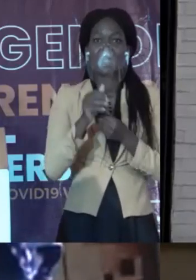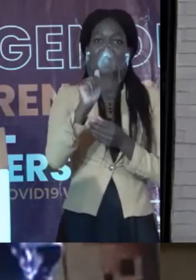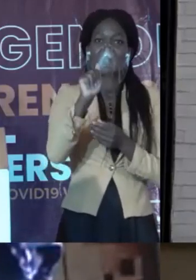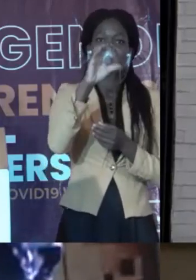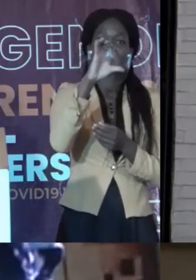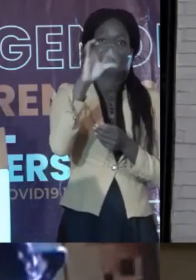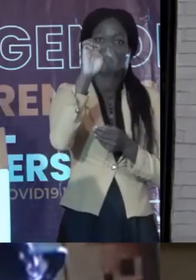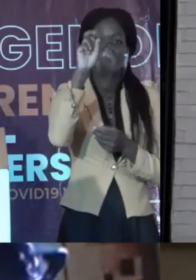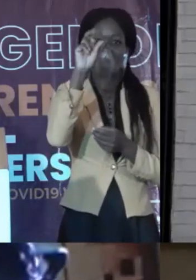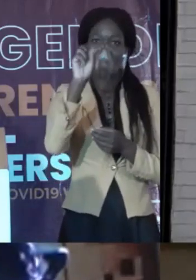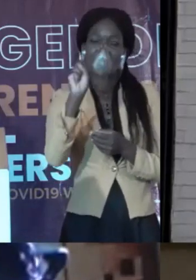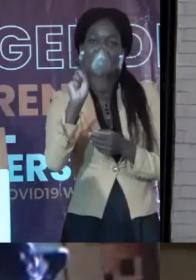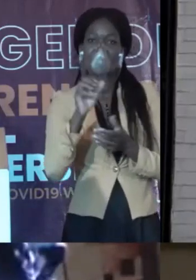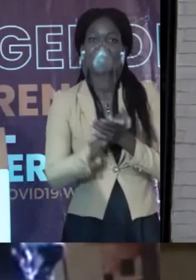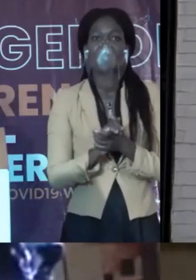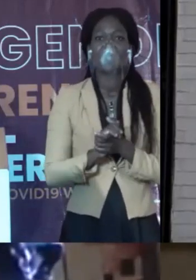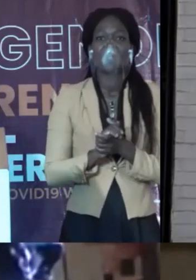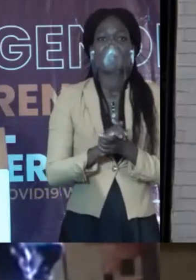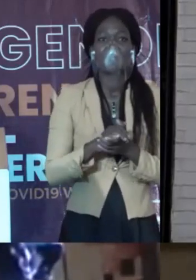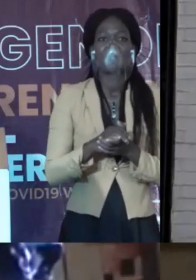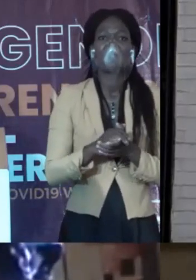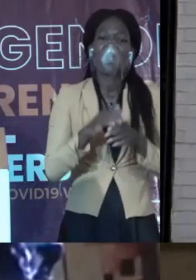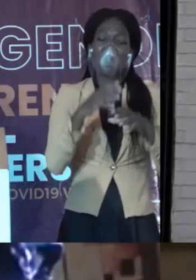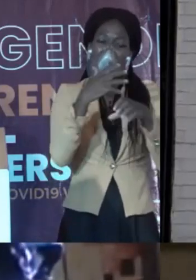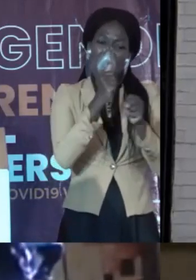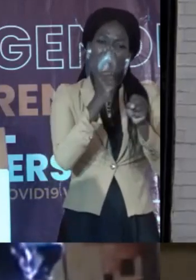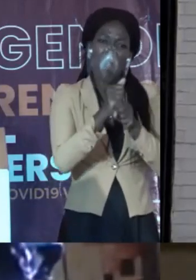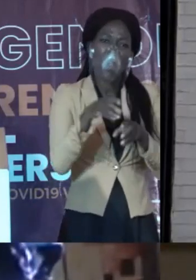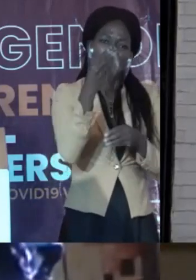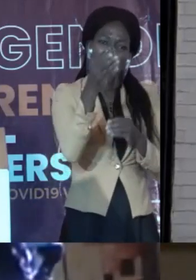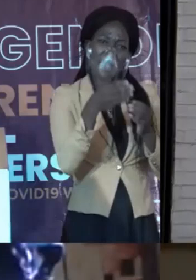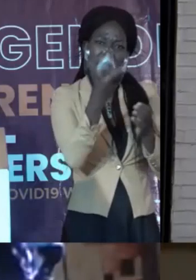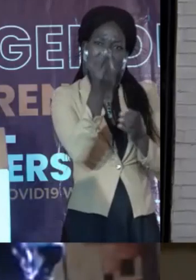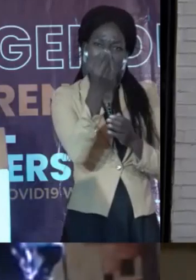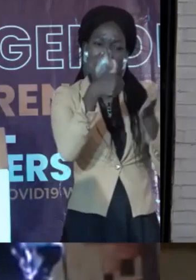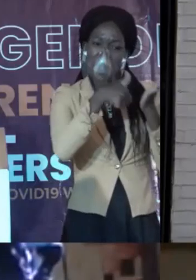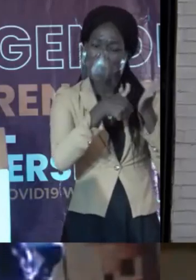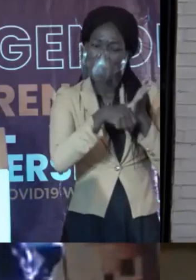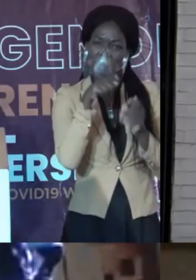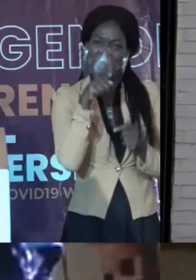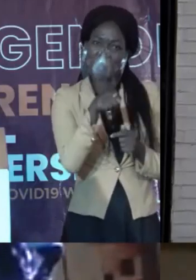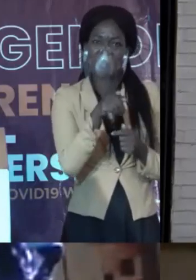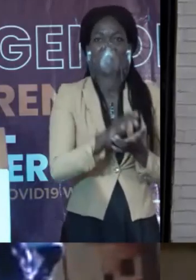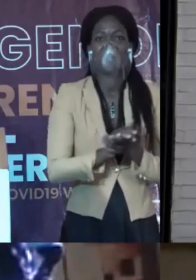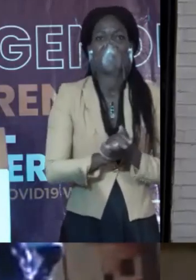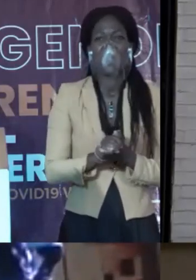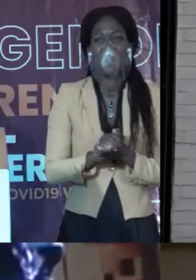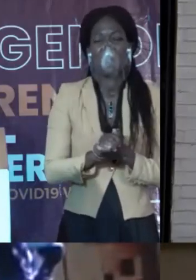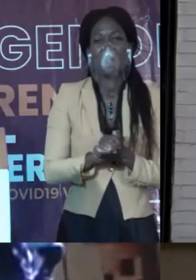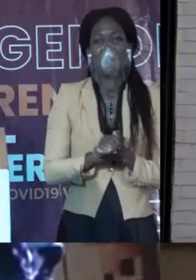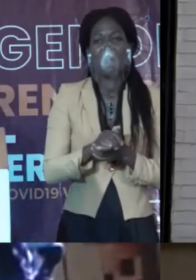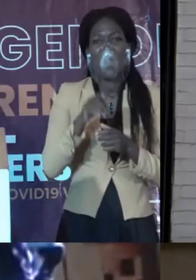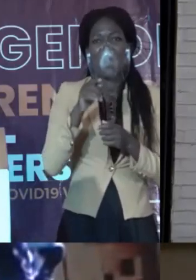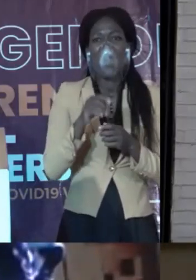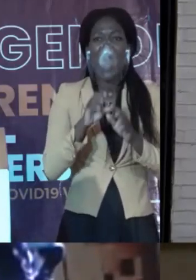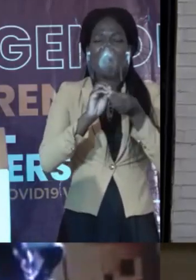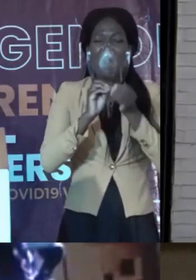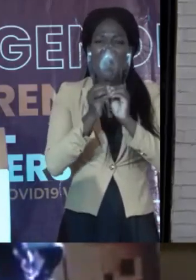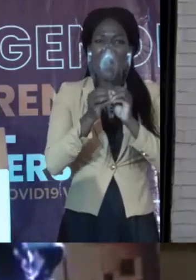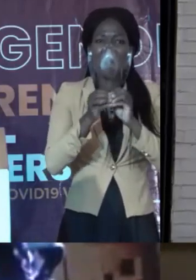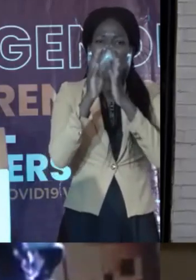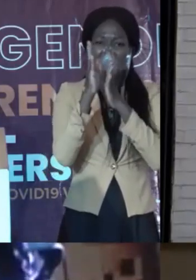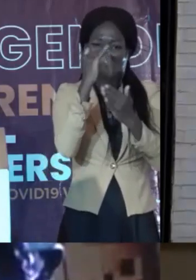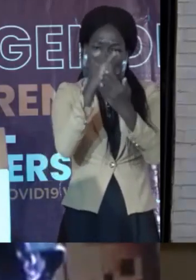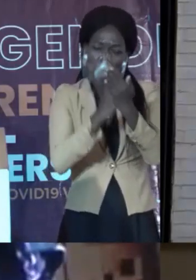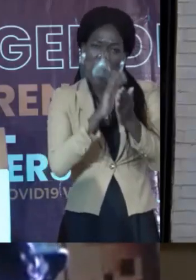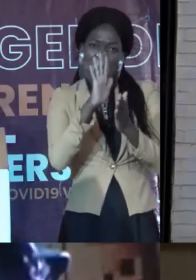from the financial services providers, which is also, are the programs tailored to the women? So now